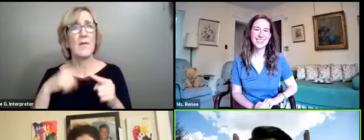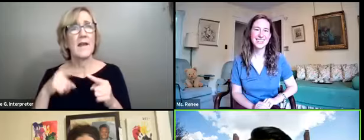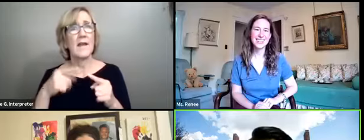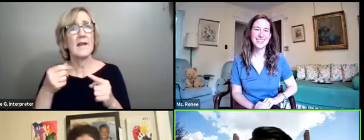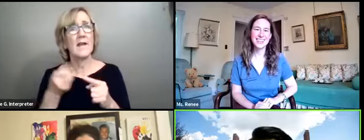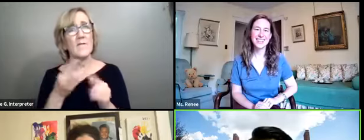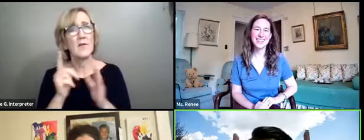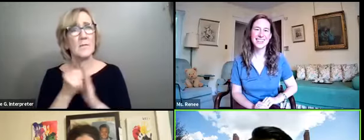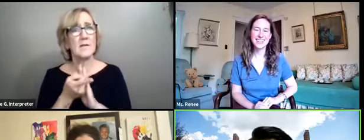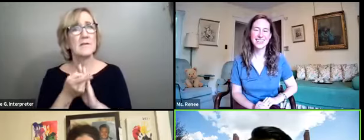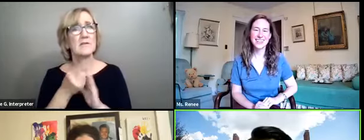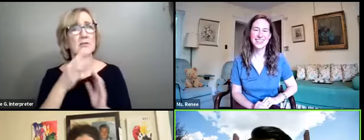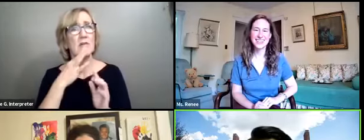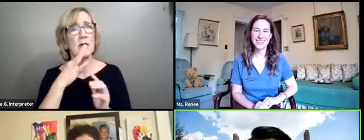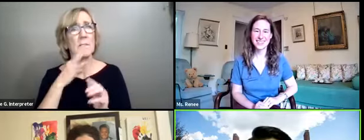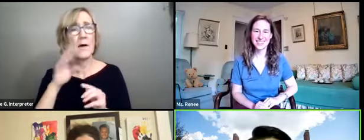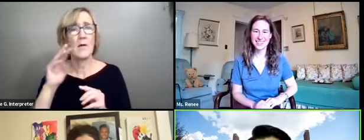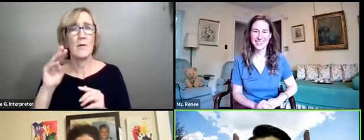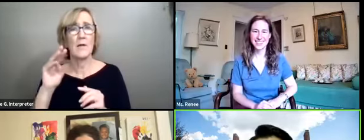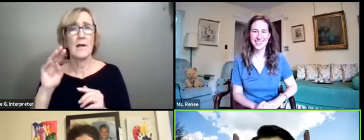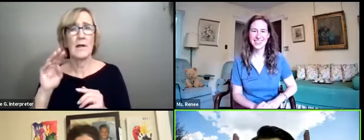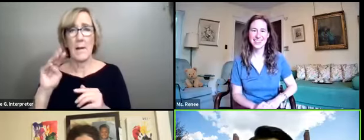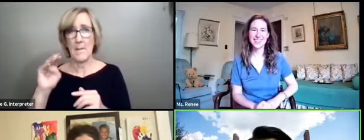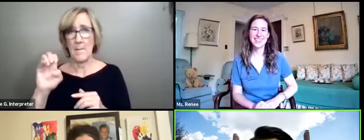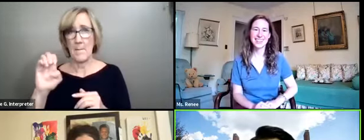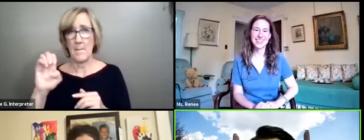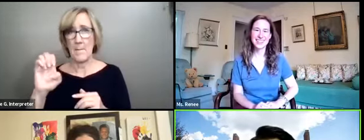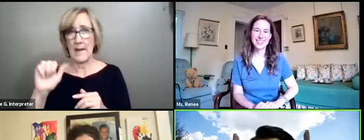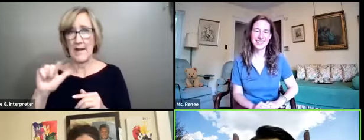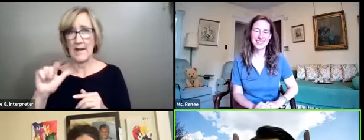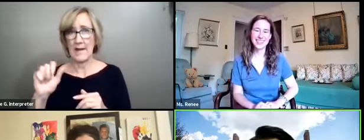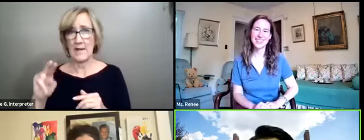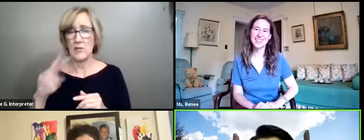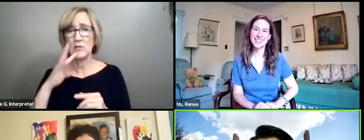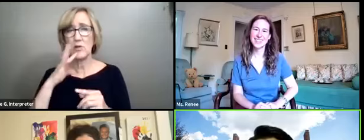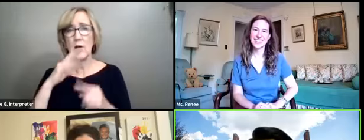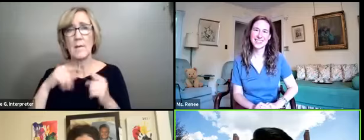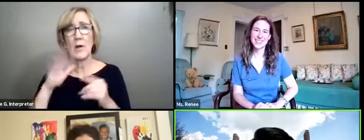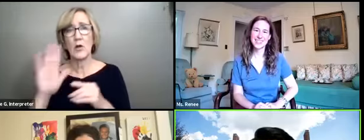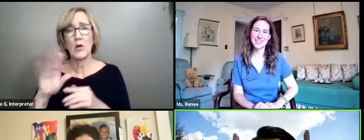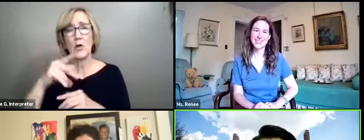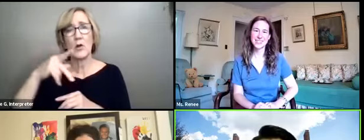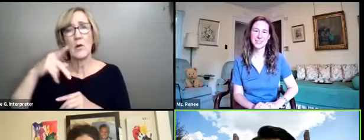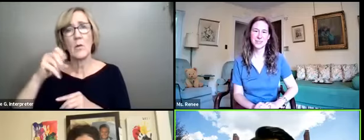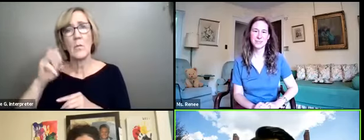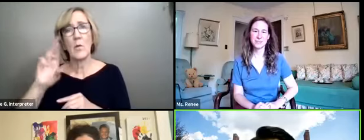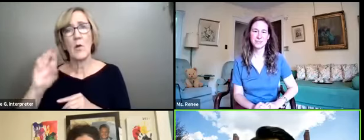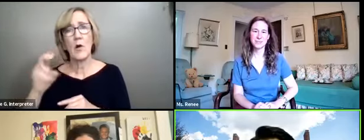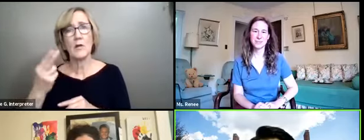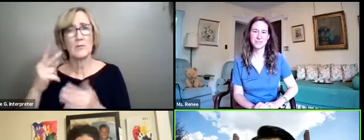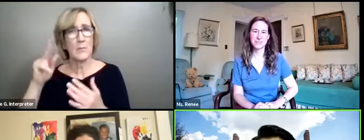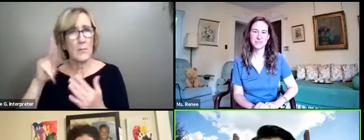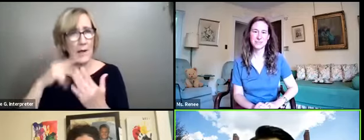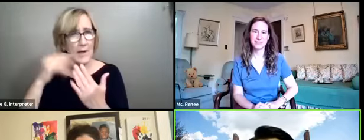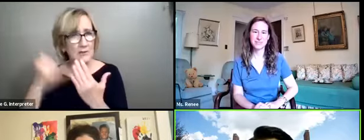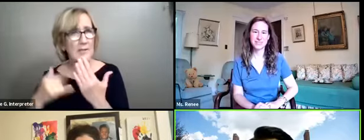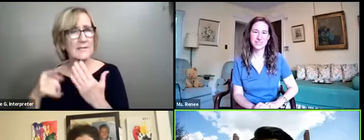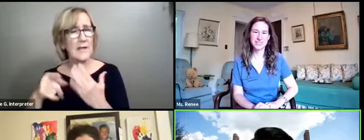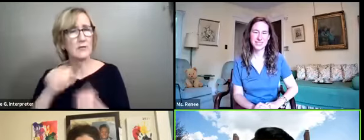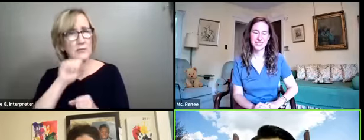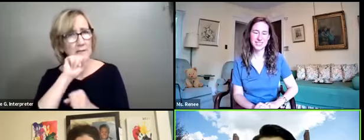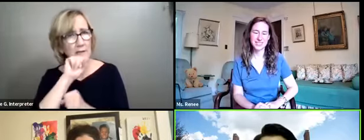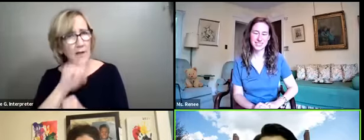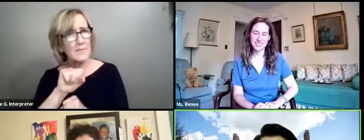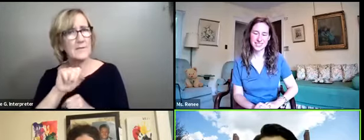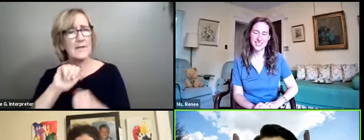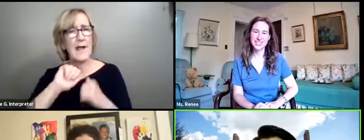her porch project that she works for and a little bit about why she does it, what she loves about it, and how you can get involved